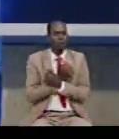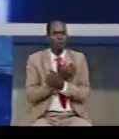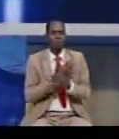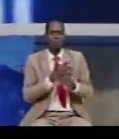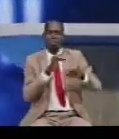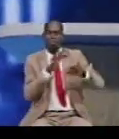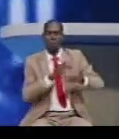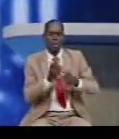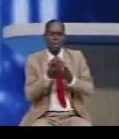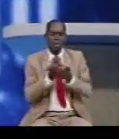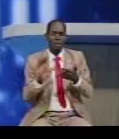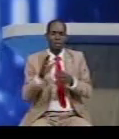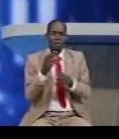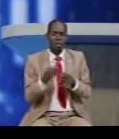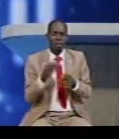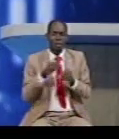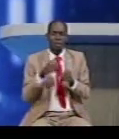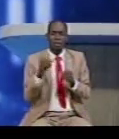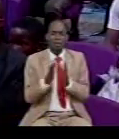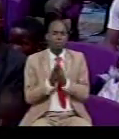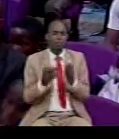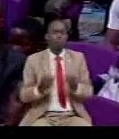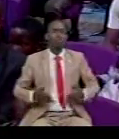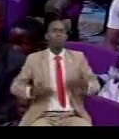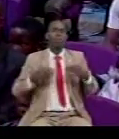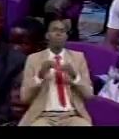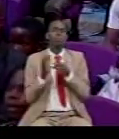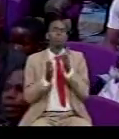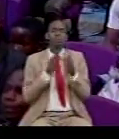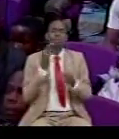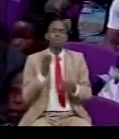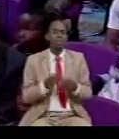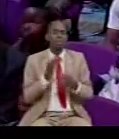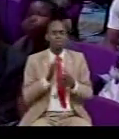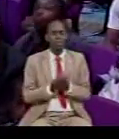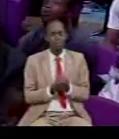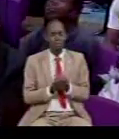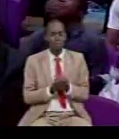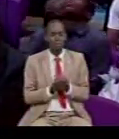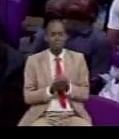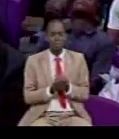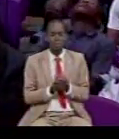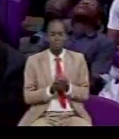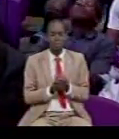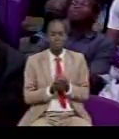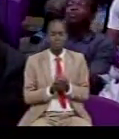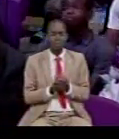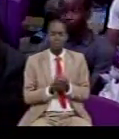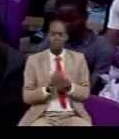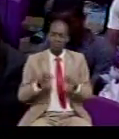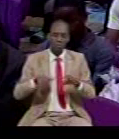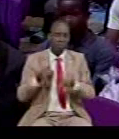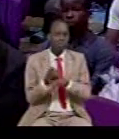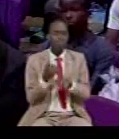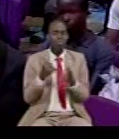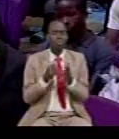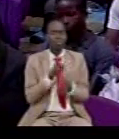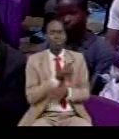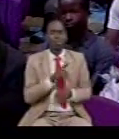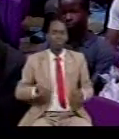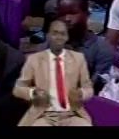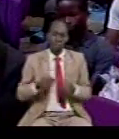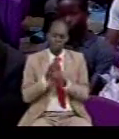their names in the book of life in Jesus' name. Confirm it, O Lord.